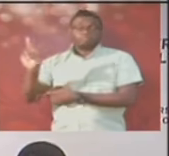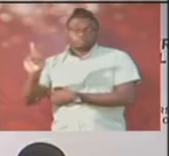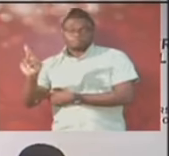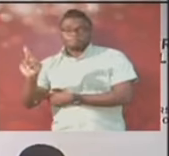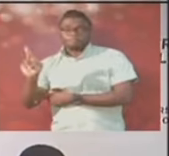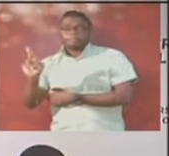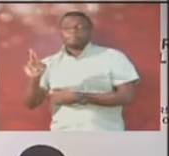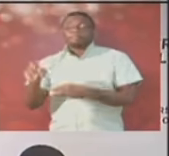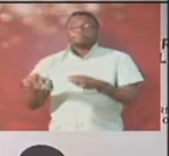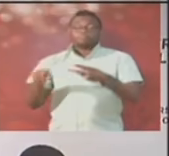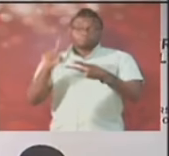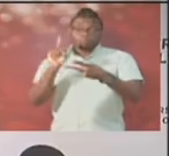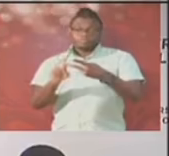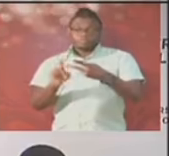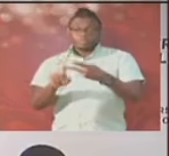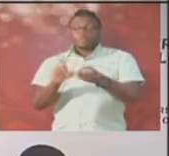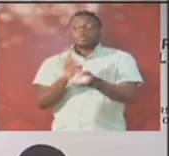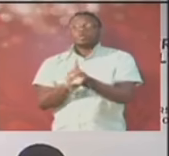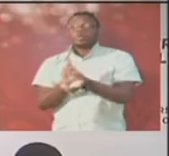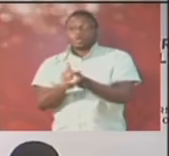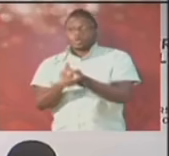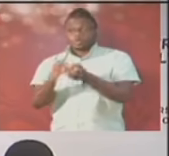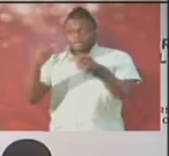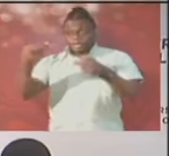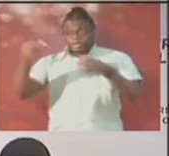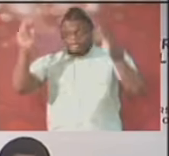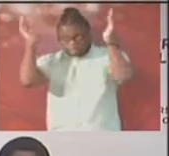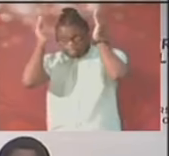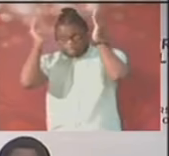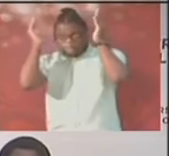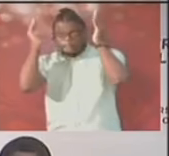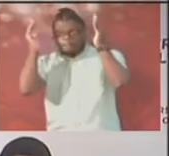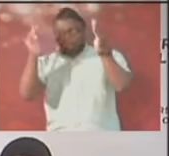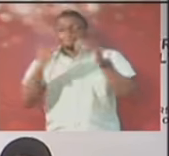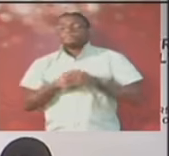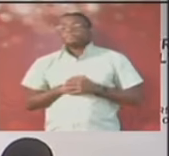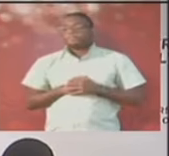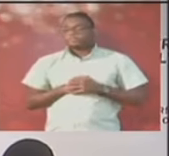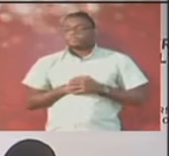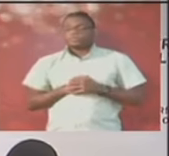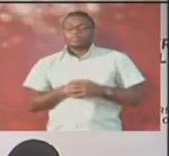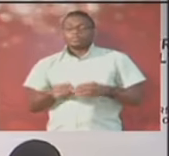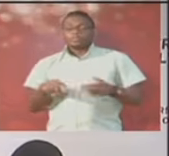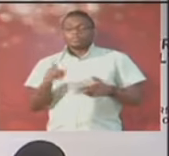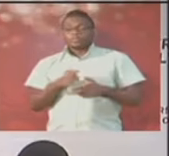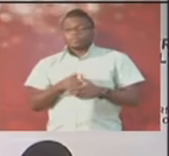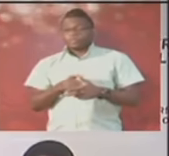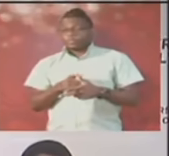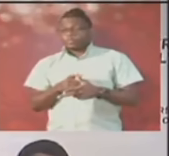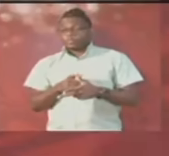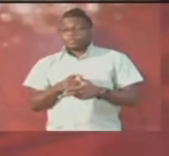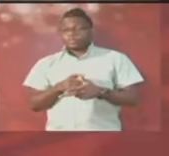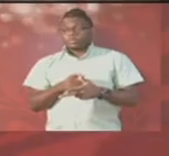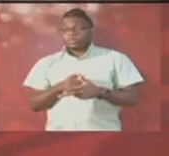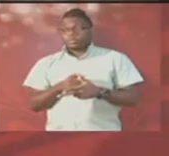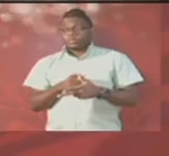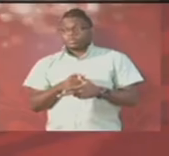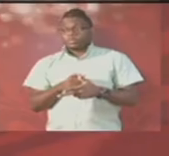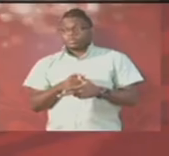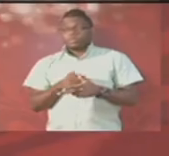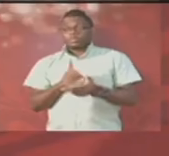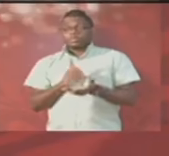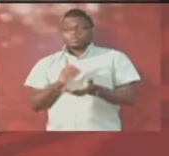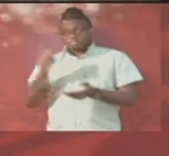Health, Dr. Avery Heinz, Technical Director, Epidemiology Division, Ministry of Health, and Mr. Roshan